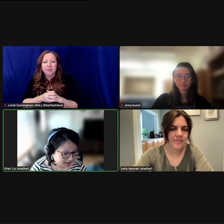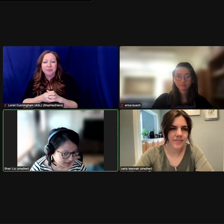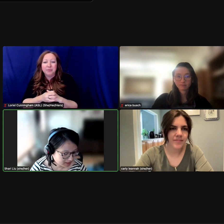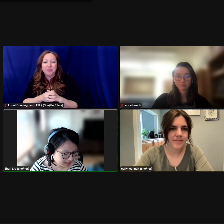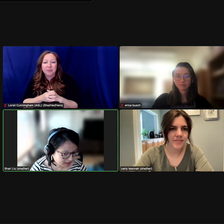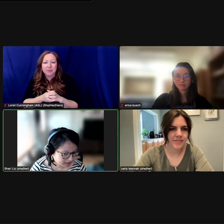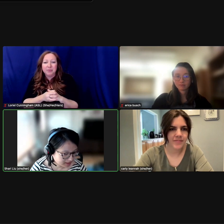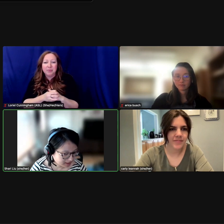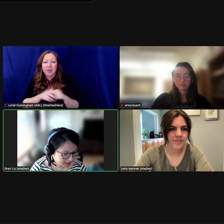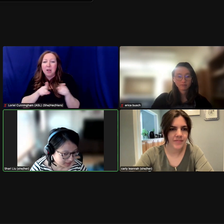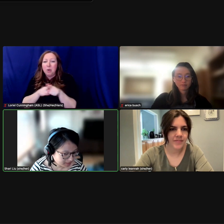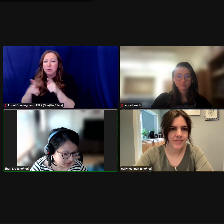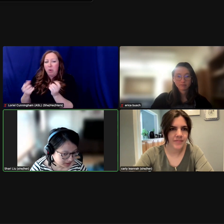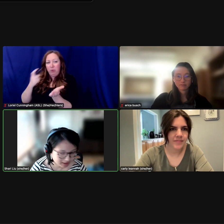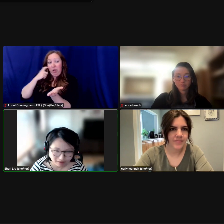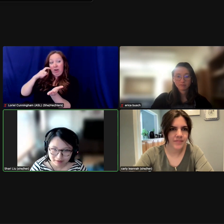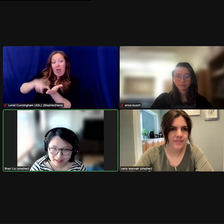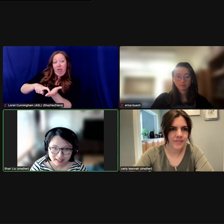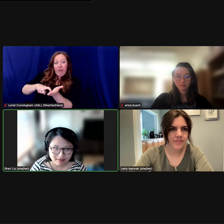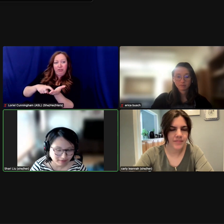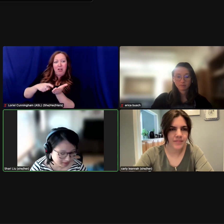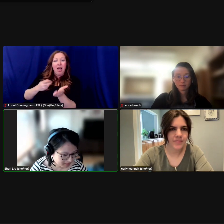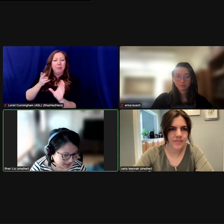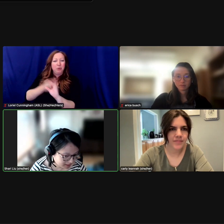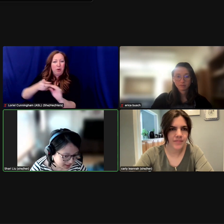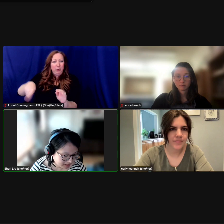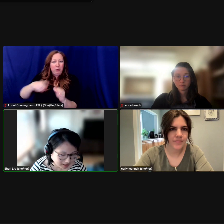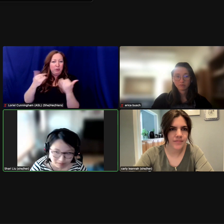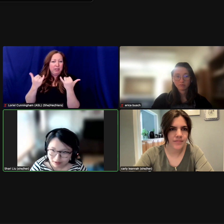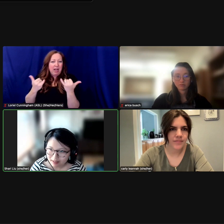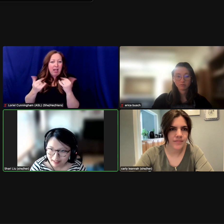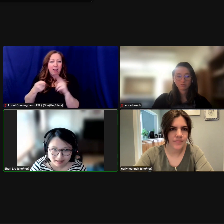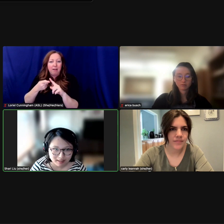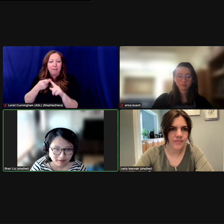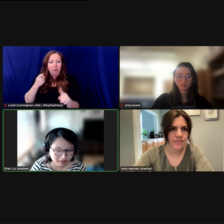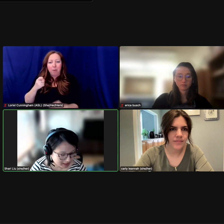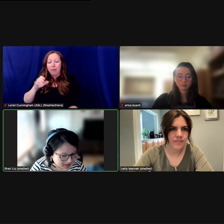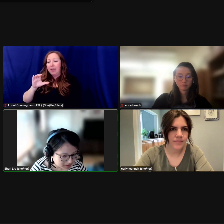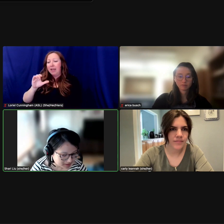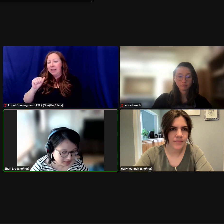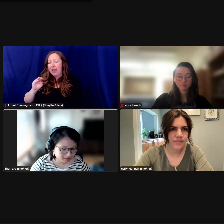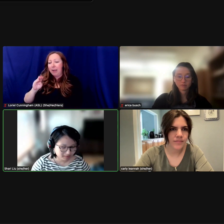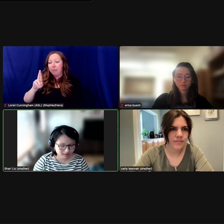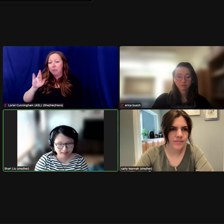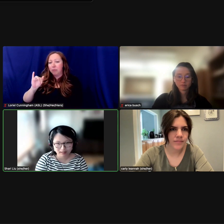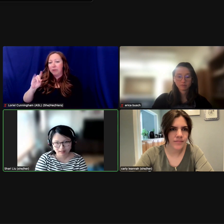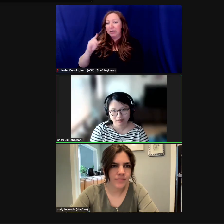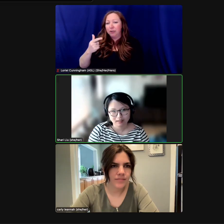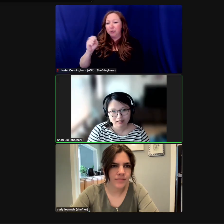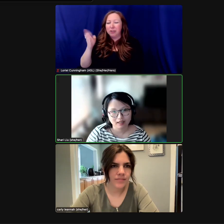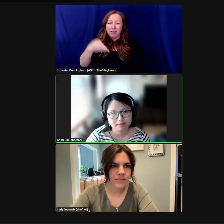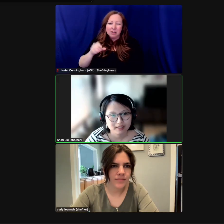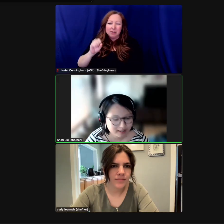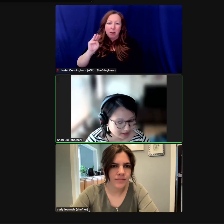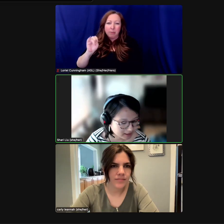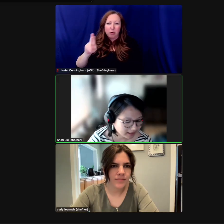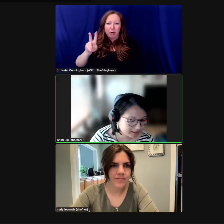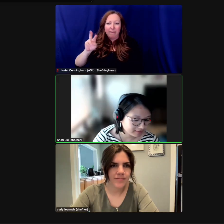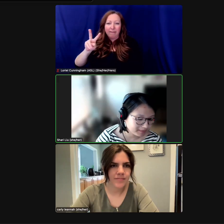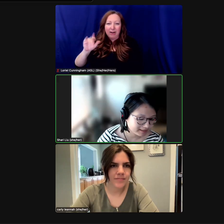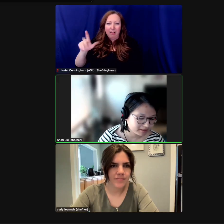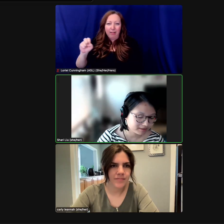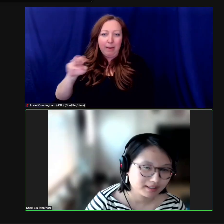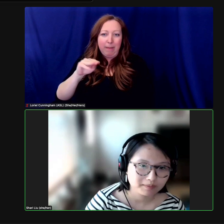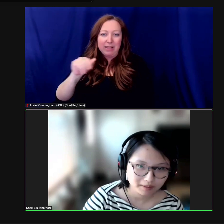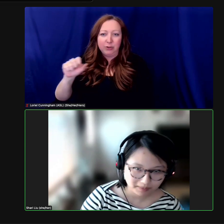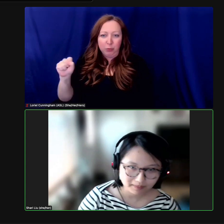also to acknowledge that I'm joining you today from Cambridge/Somerville, Massachusetts, which is the unceded land